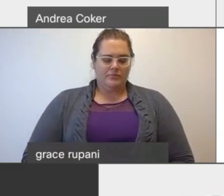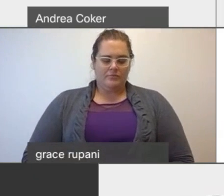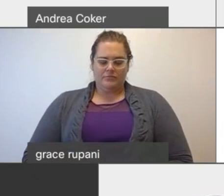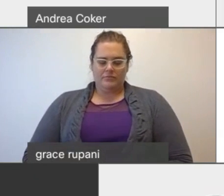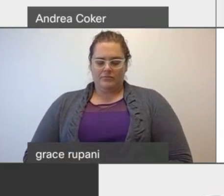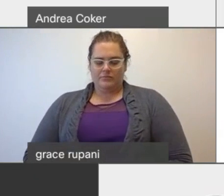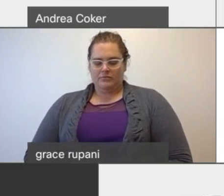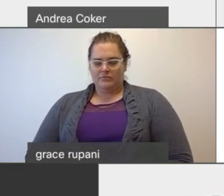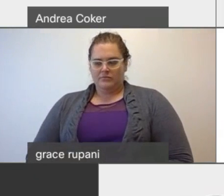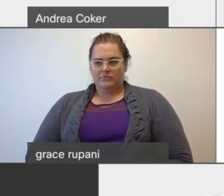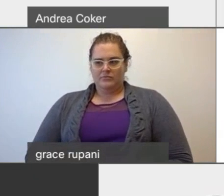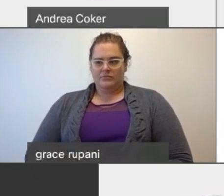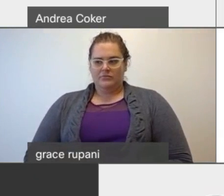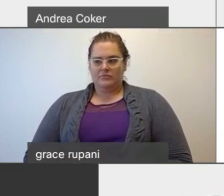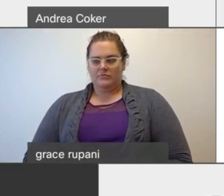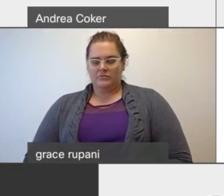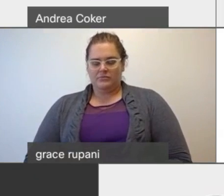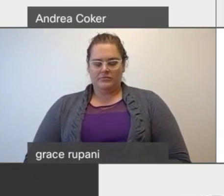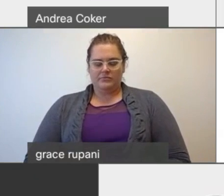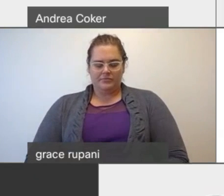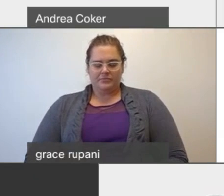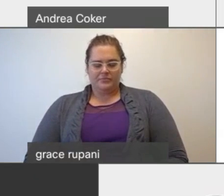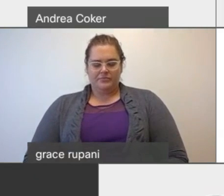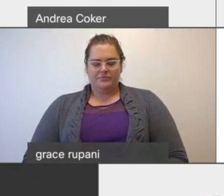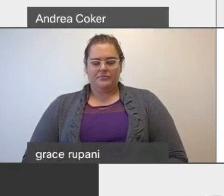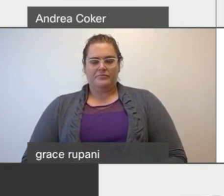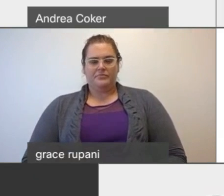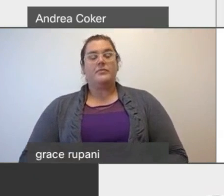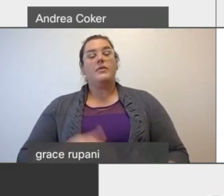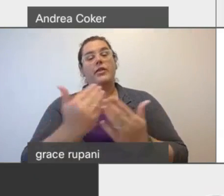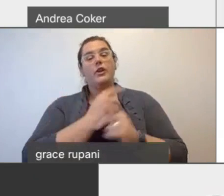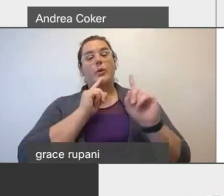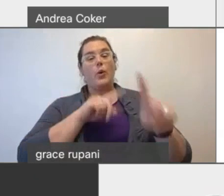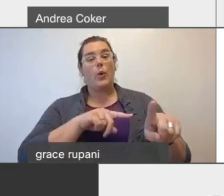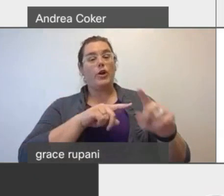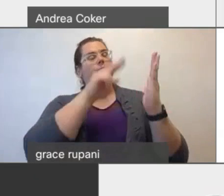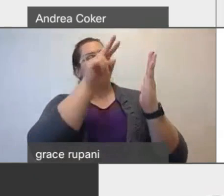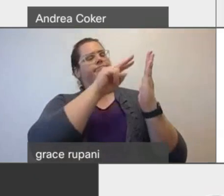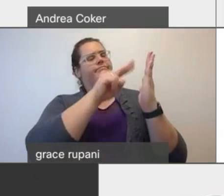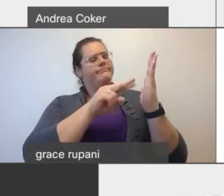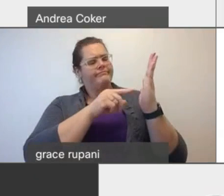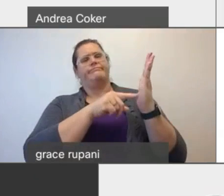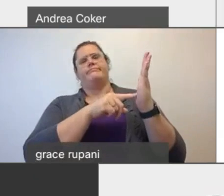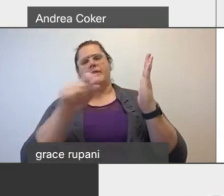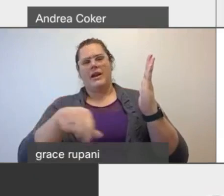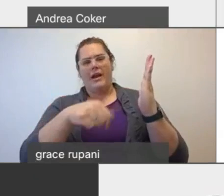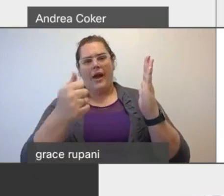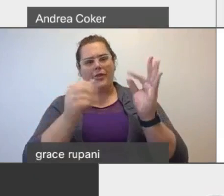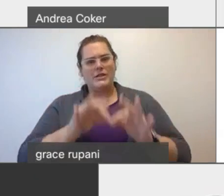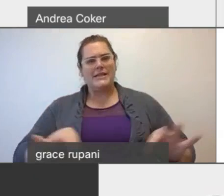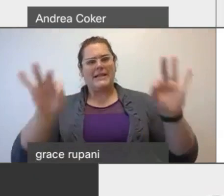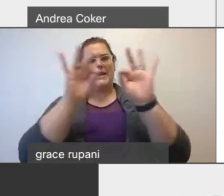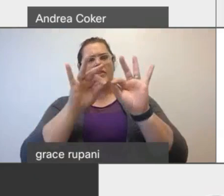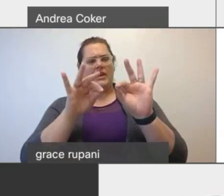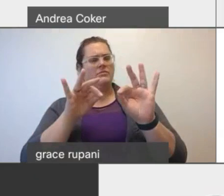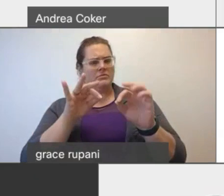provision, or one that did kind of jump out to me, because I know that it has been an issue that there's been some discussion